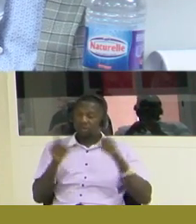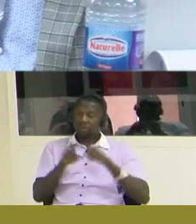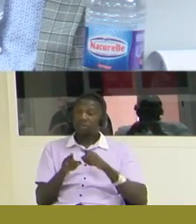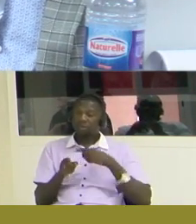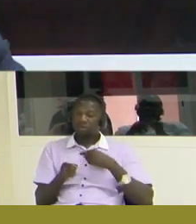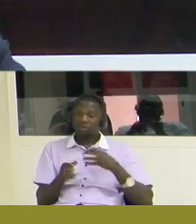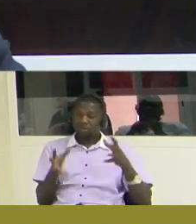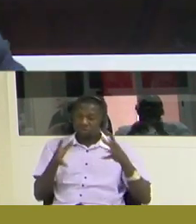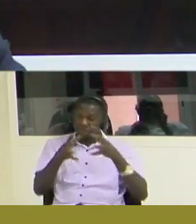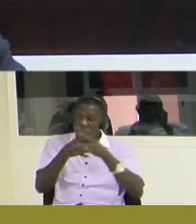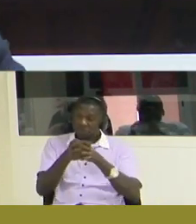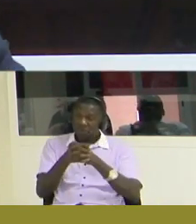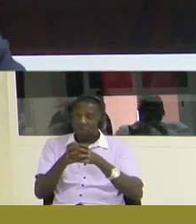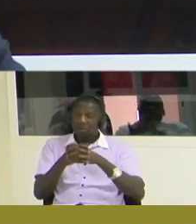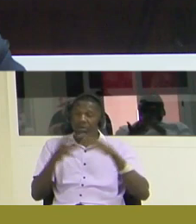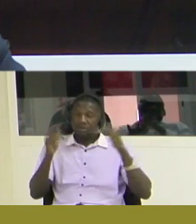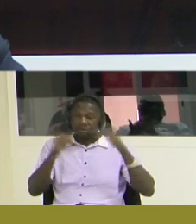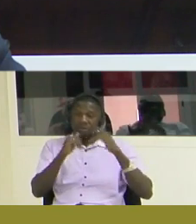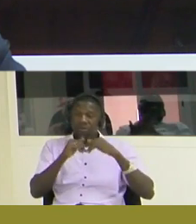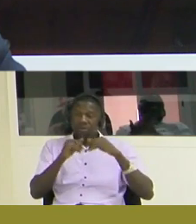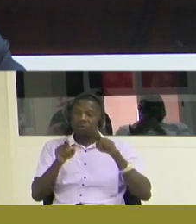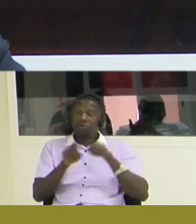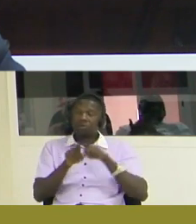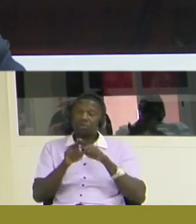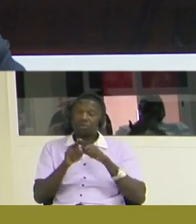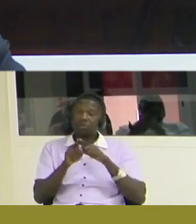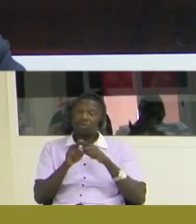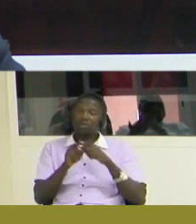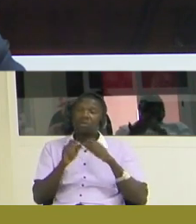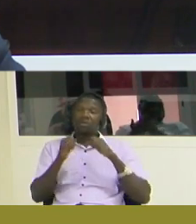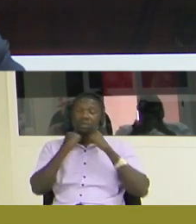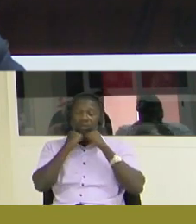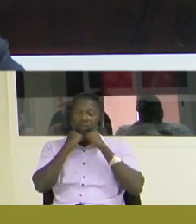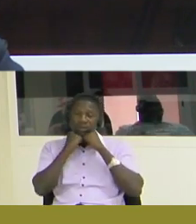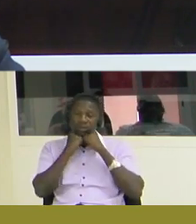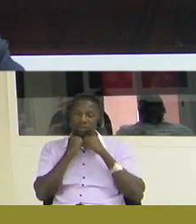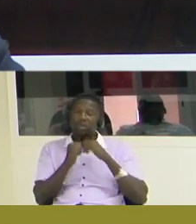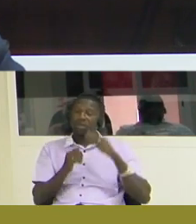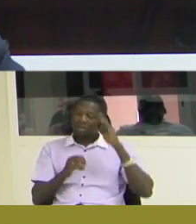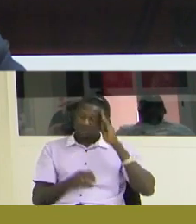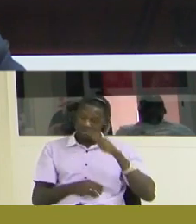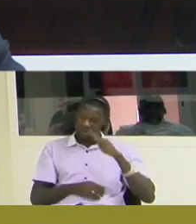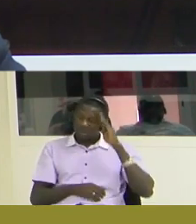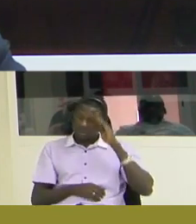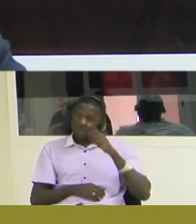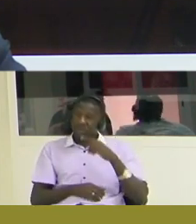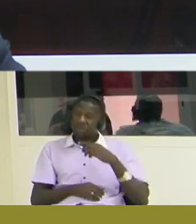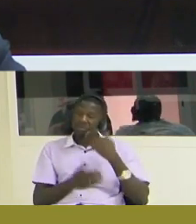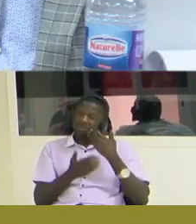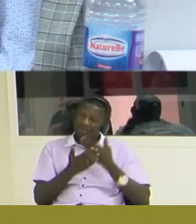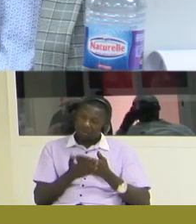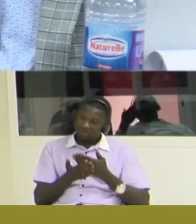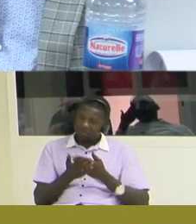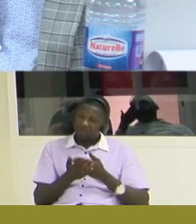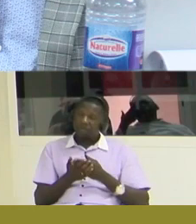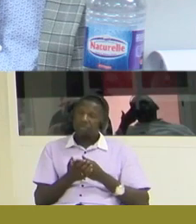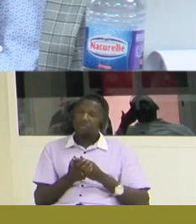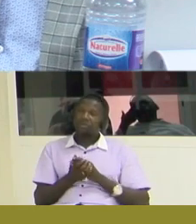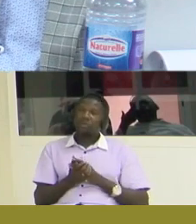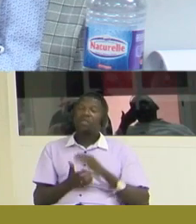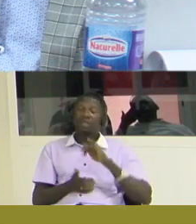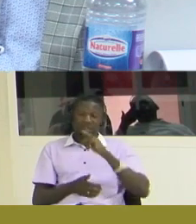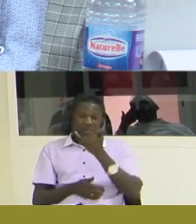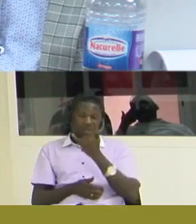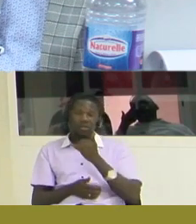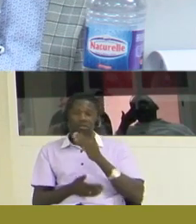Solley absolutely you apologized of course for his forgiveness absolutely I will now